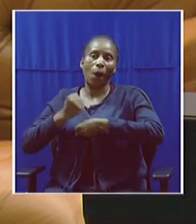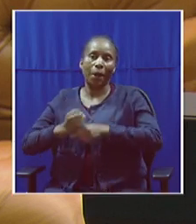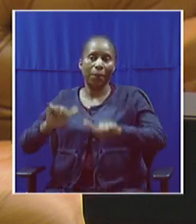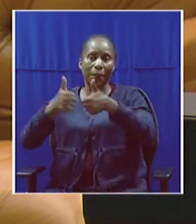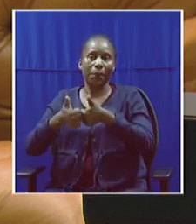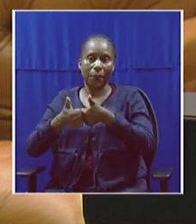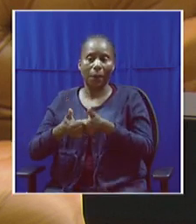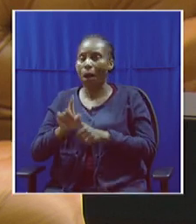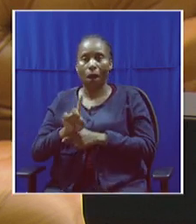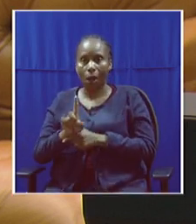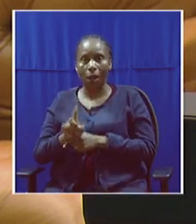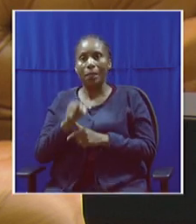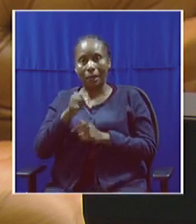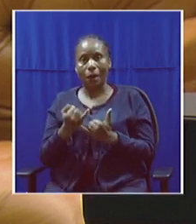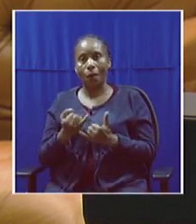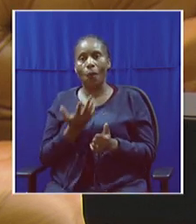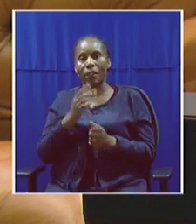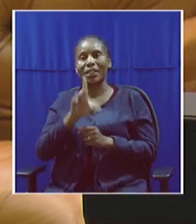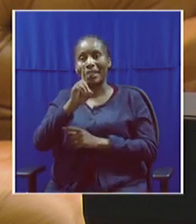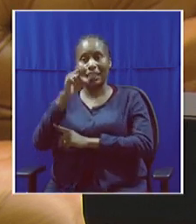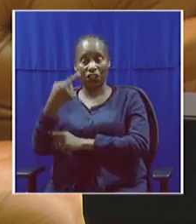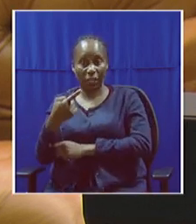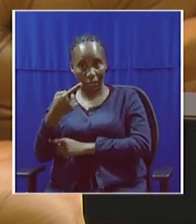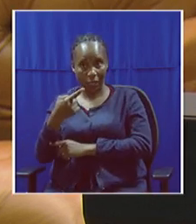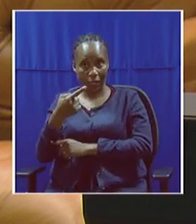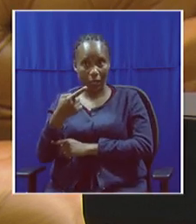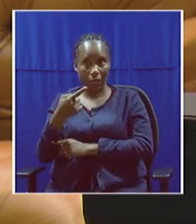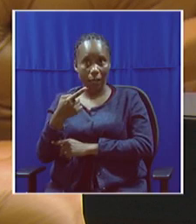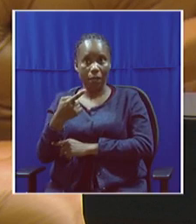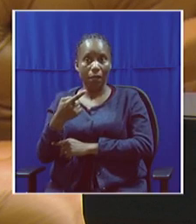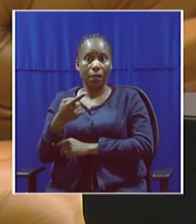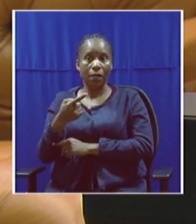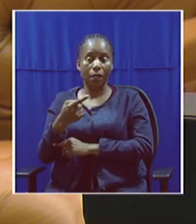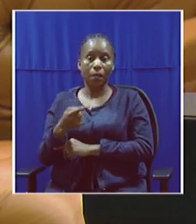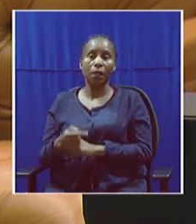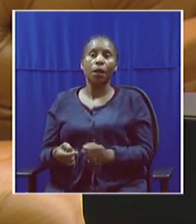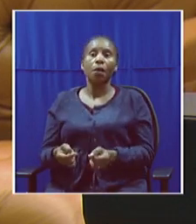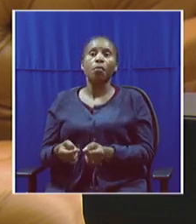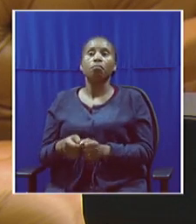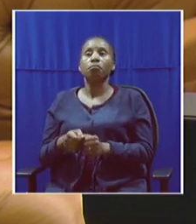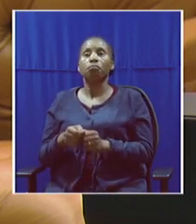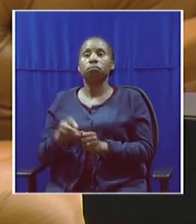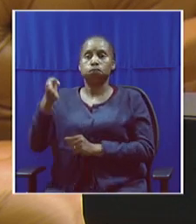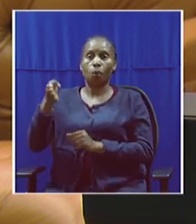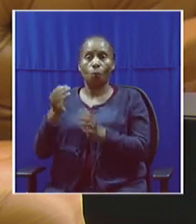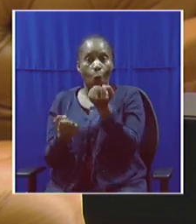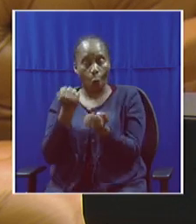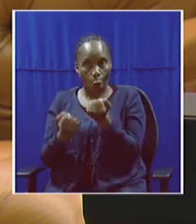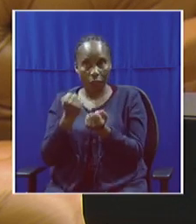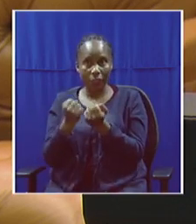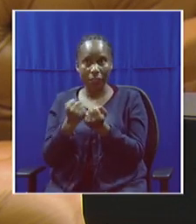DG the director General pursuant to a court order taking over the management of the Affairs of a